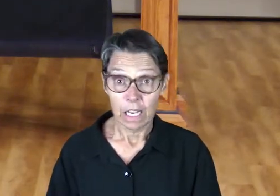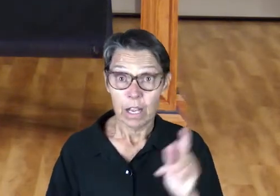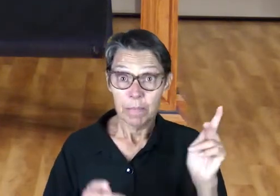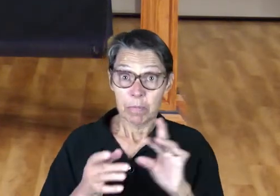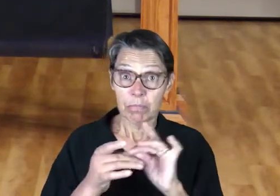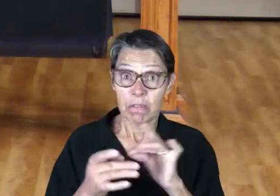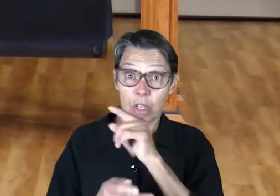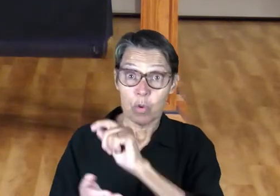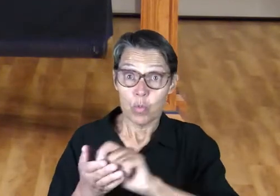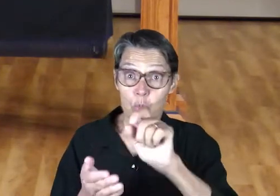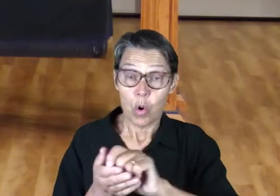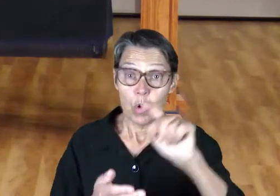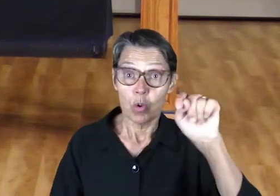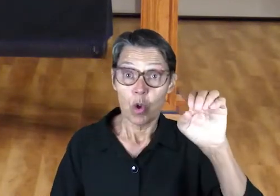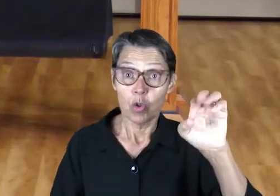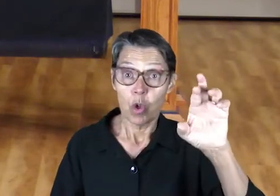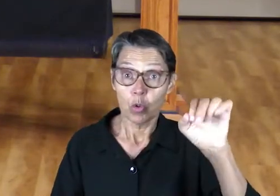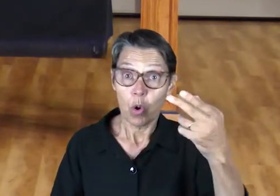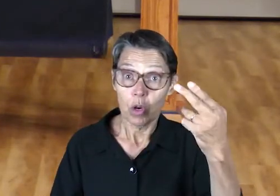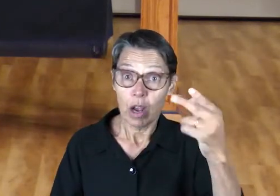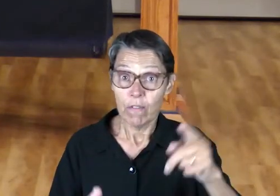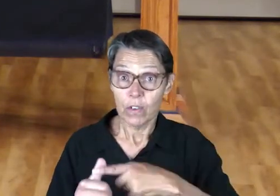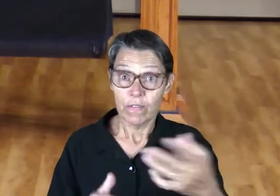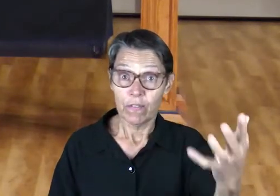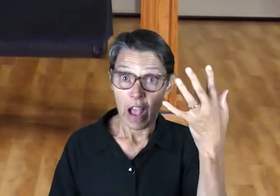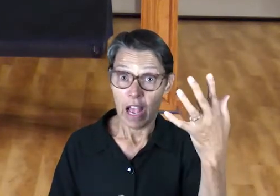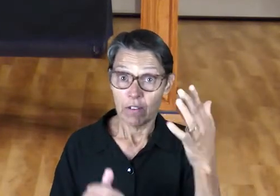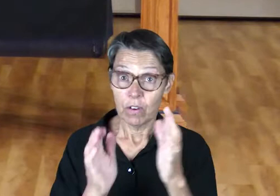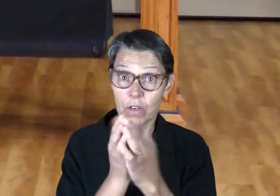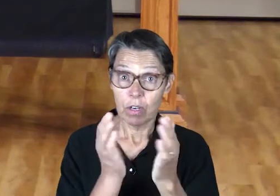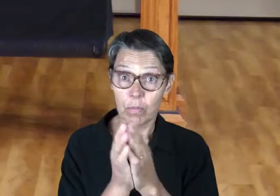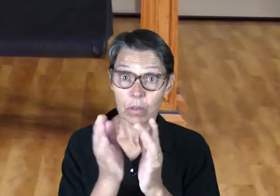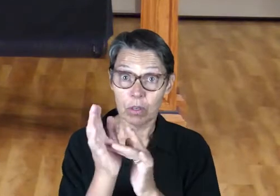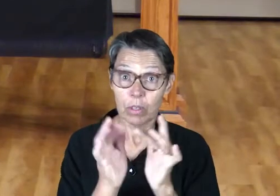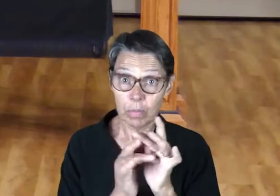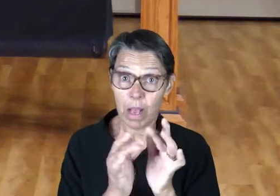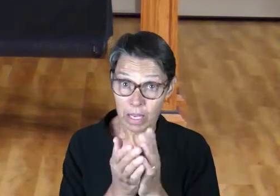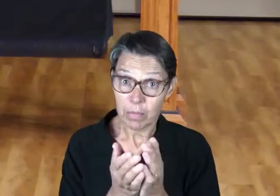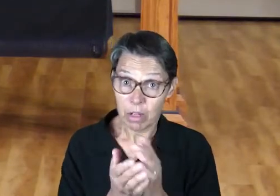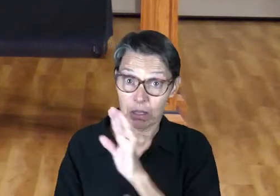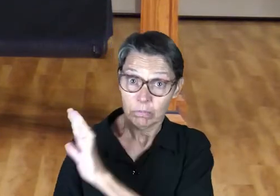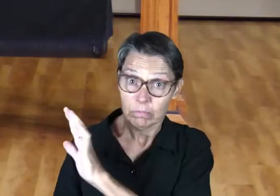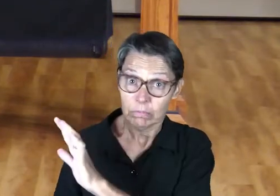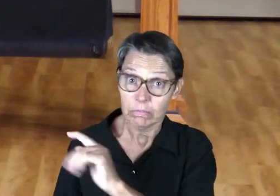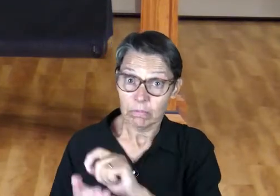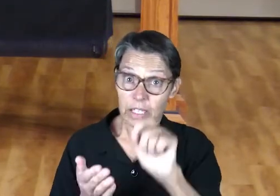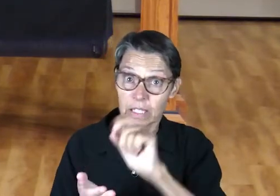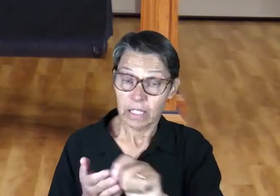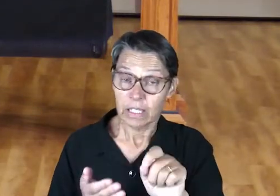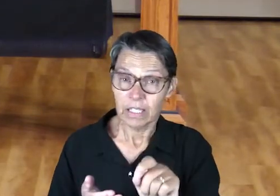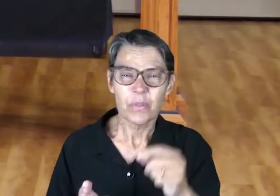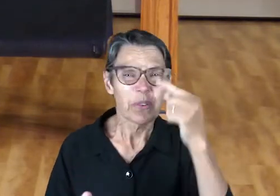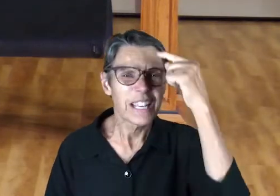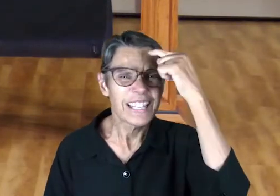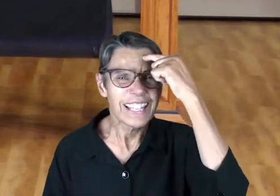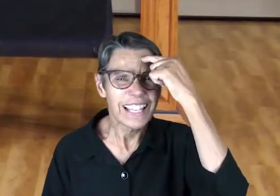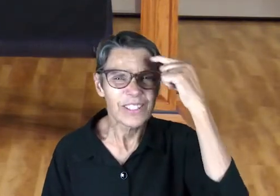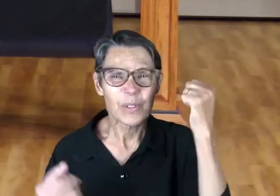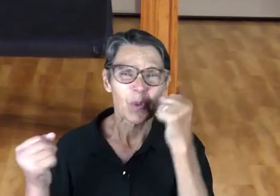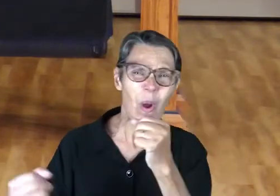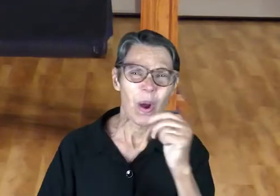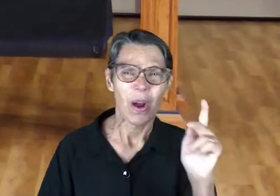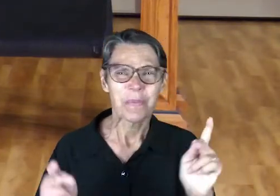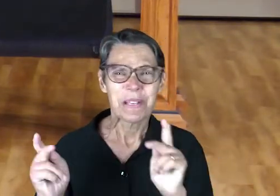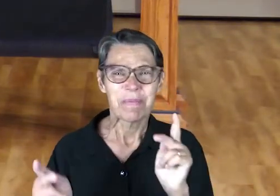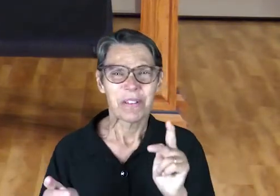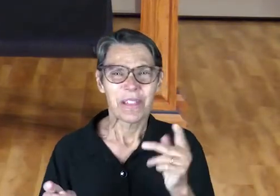There are those who would say Moses wrote the first 5 books of the Bible. In essence, he more lived them, but that's how great Moses is. And so we think that these pillars